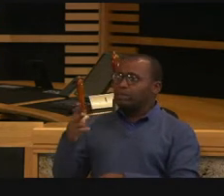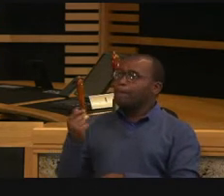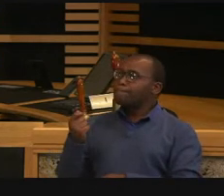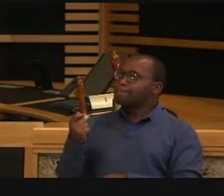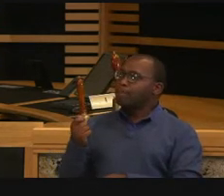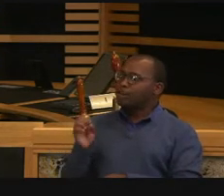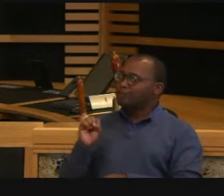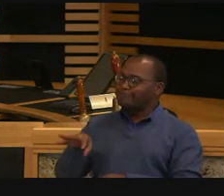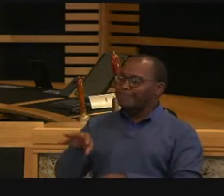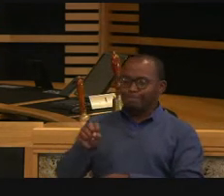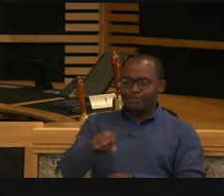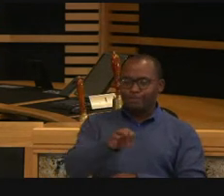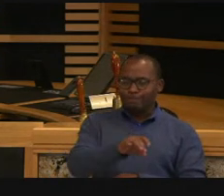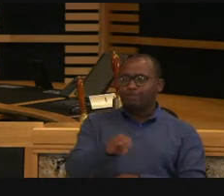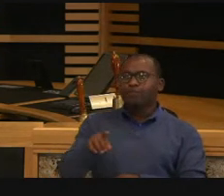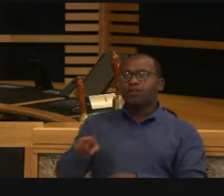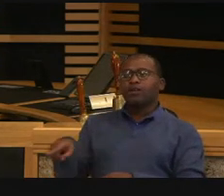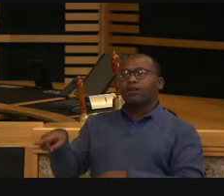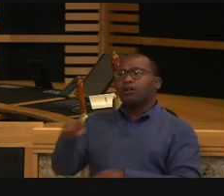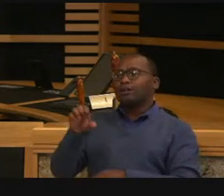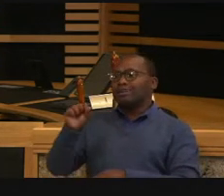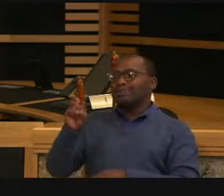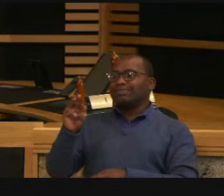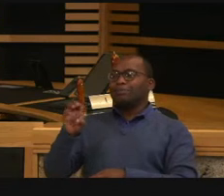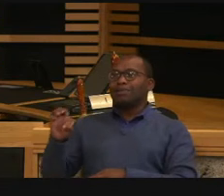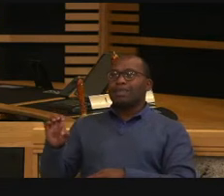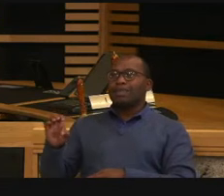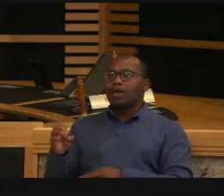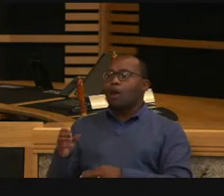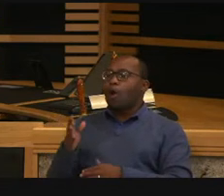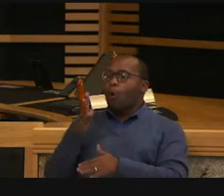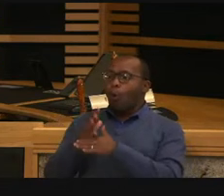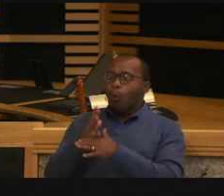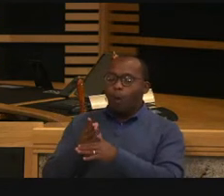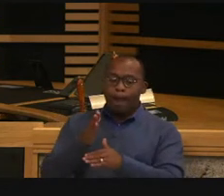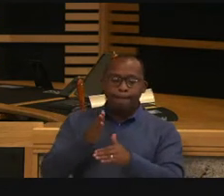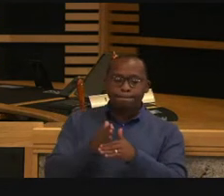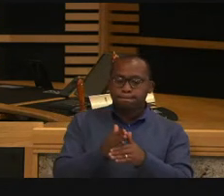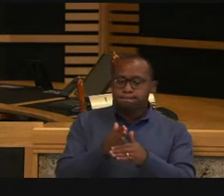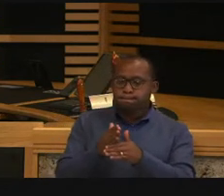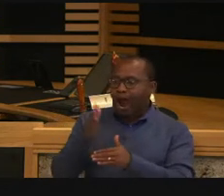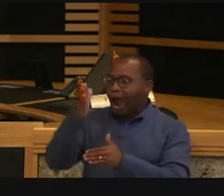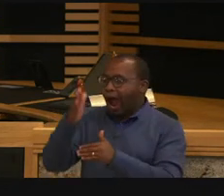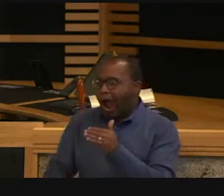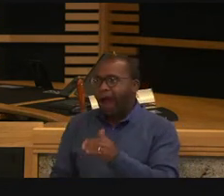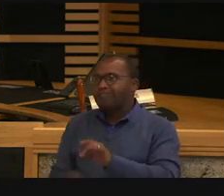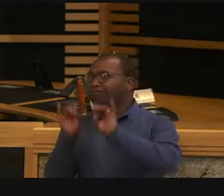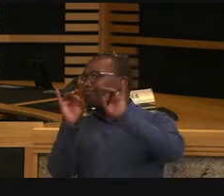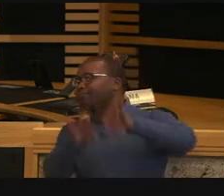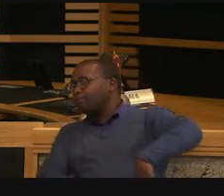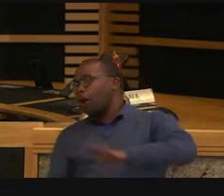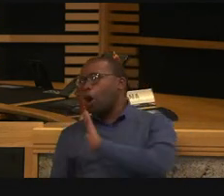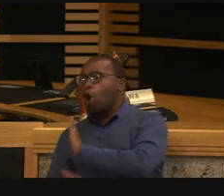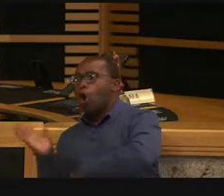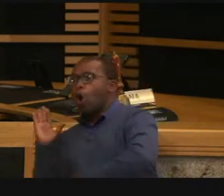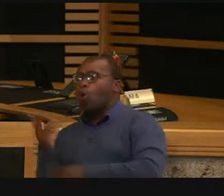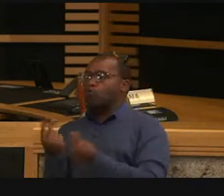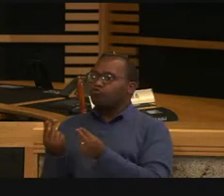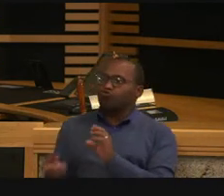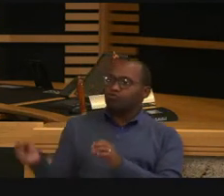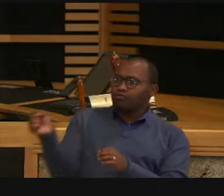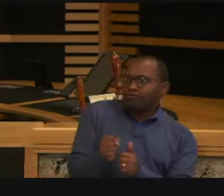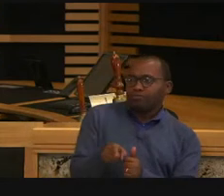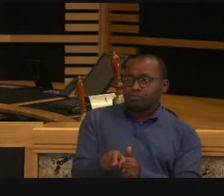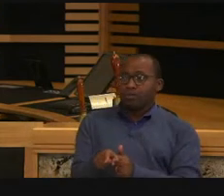they abandon the work halfway, and again another company is appointed to come steal from our people, leaves the